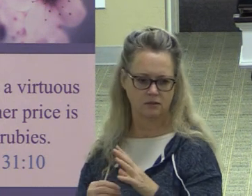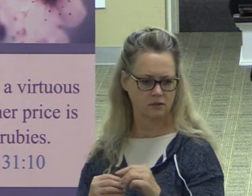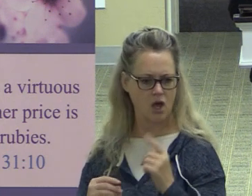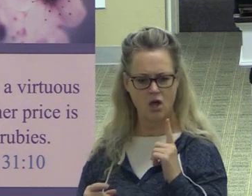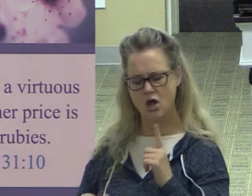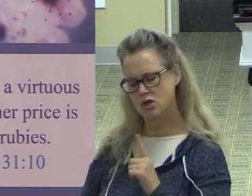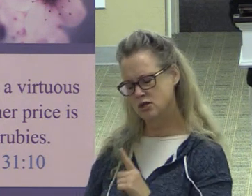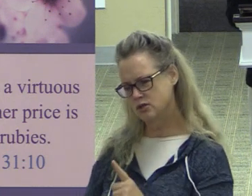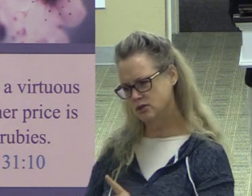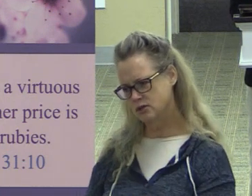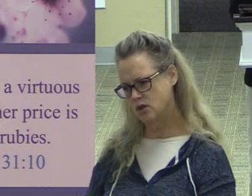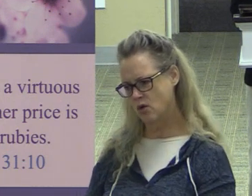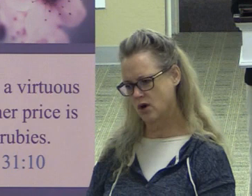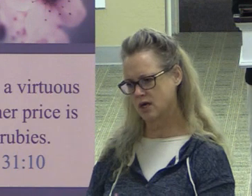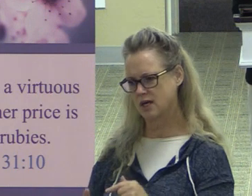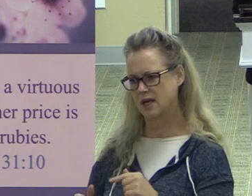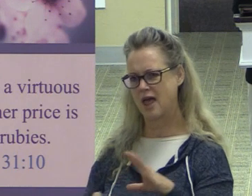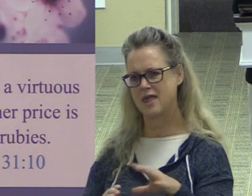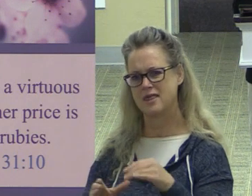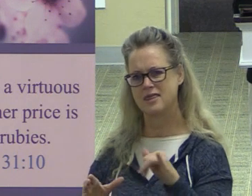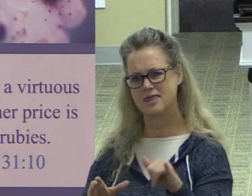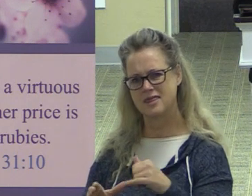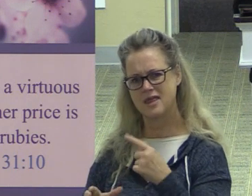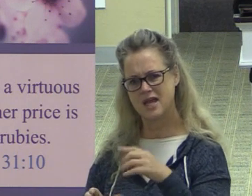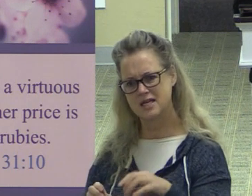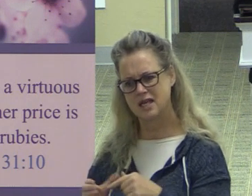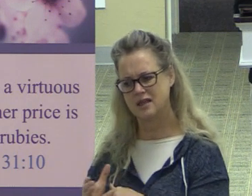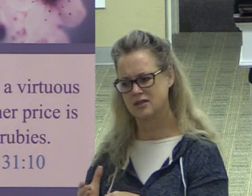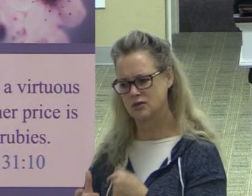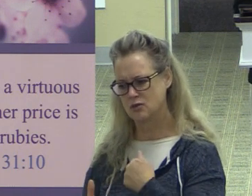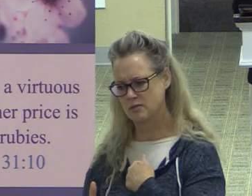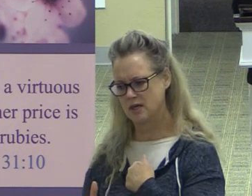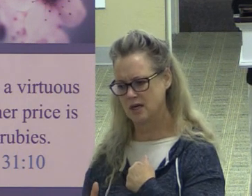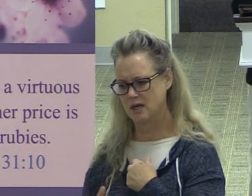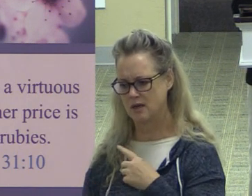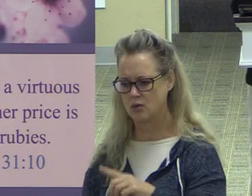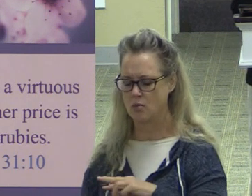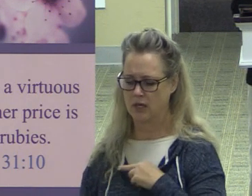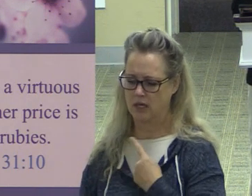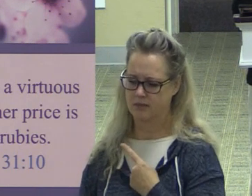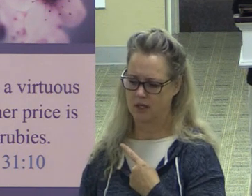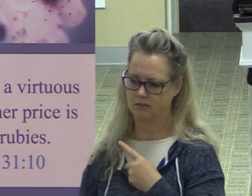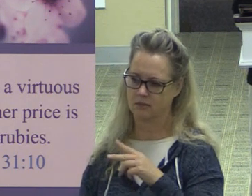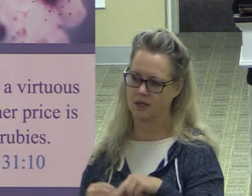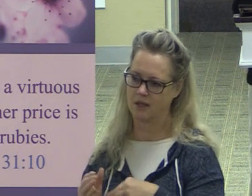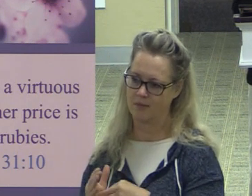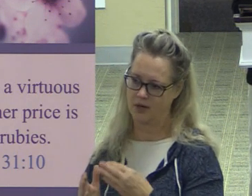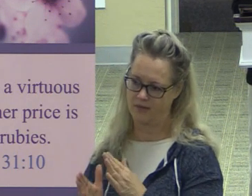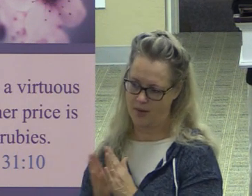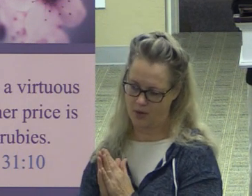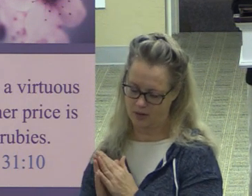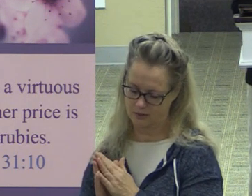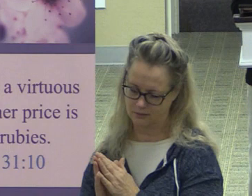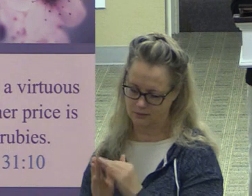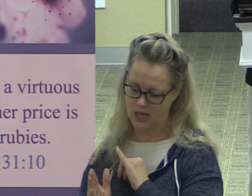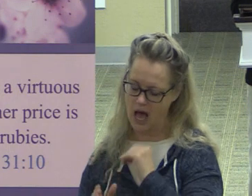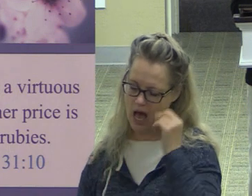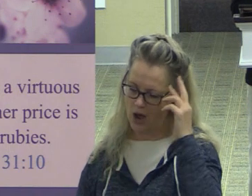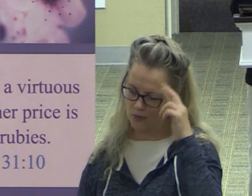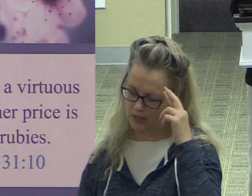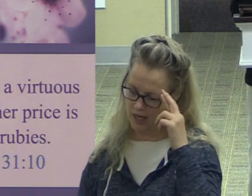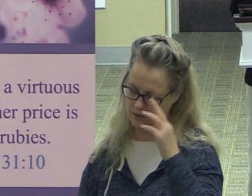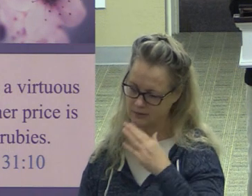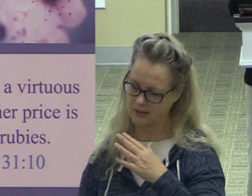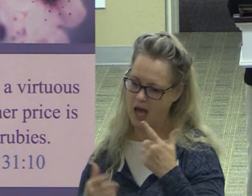Lord, they did this to me. I'm really upset. And usually in the midst of that prayer, I realize I'm just letting my